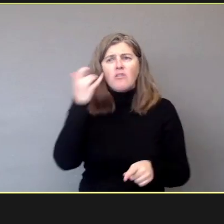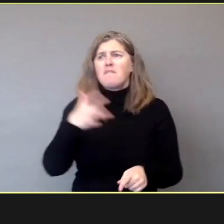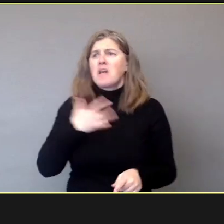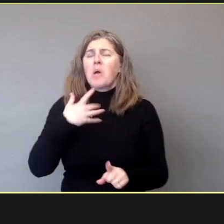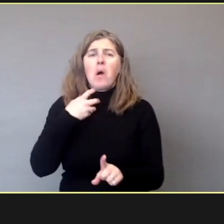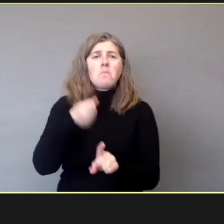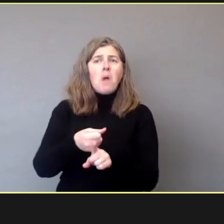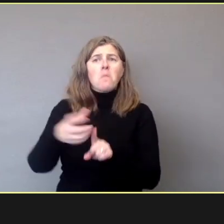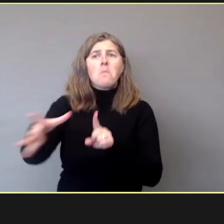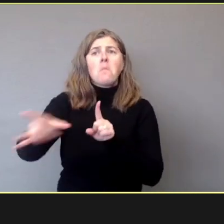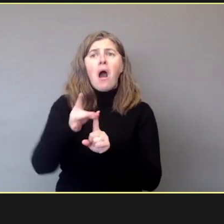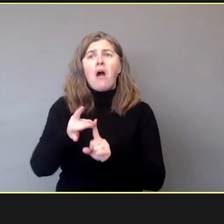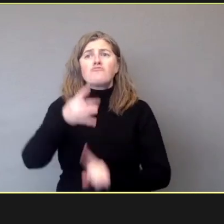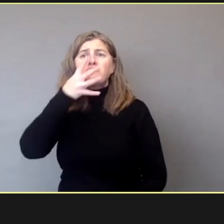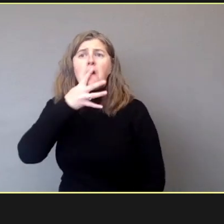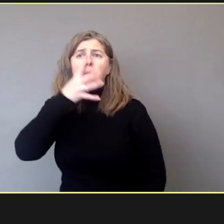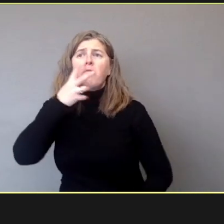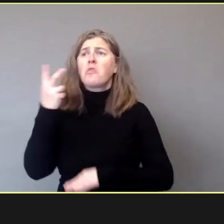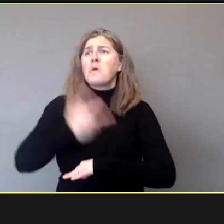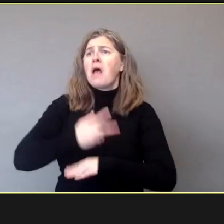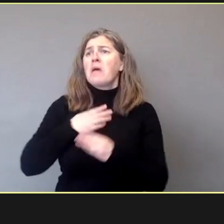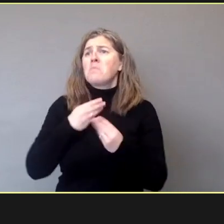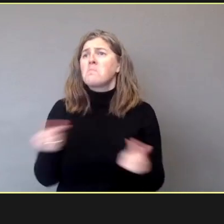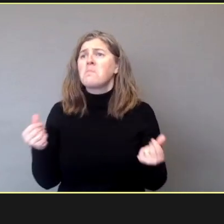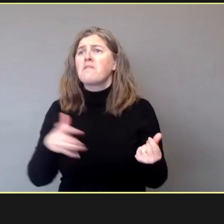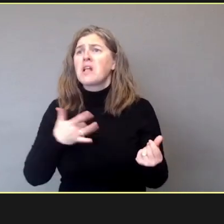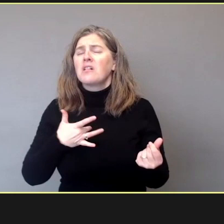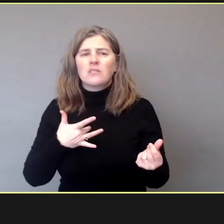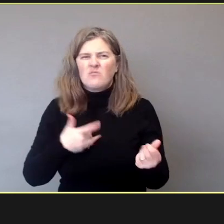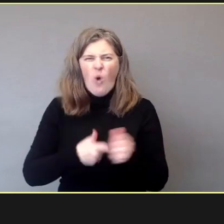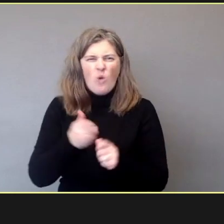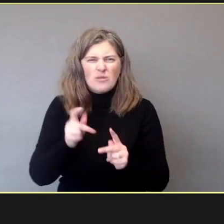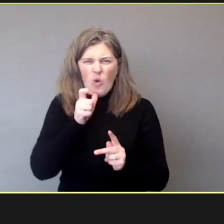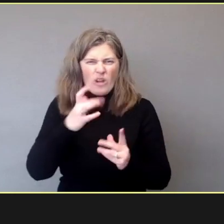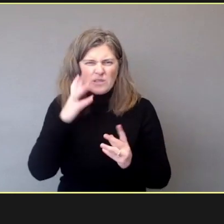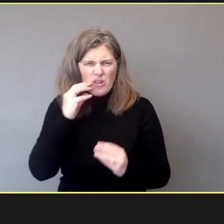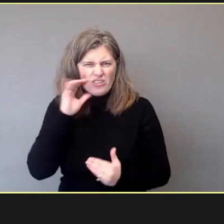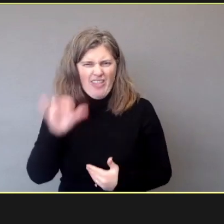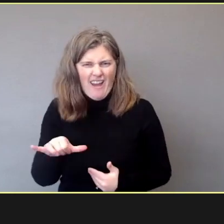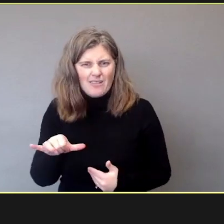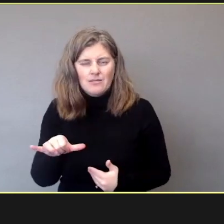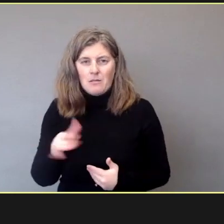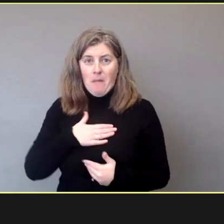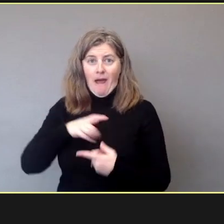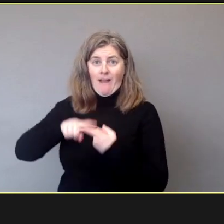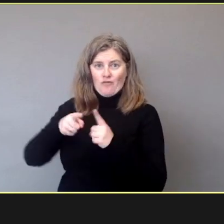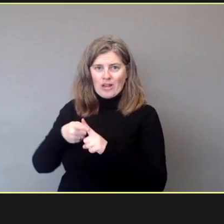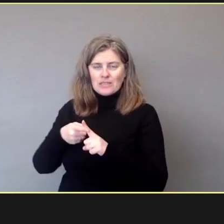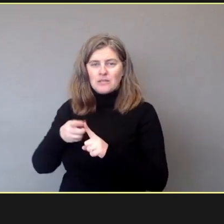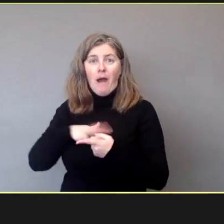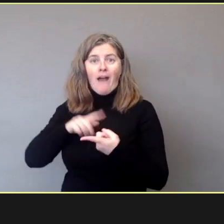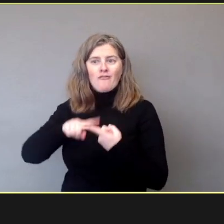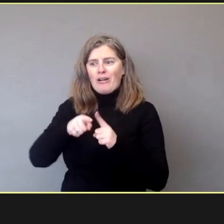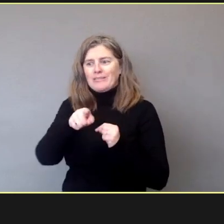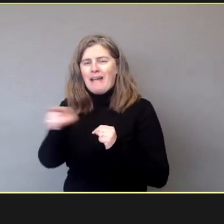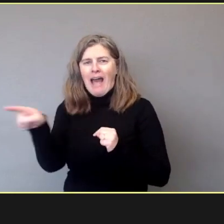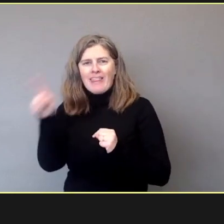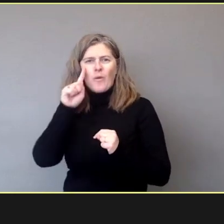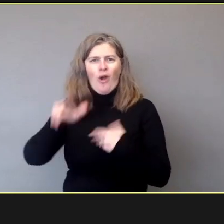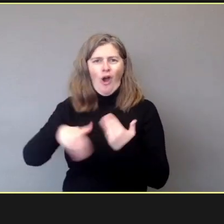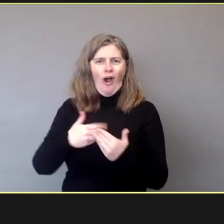what most people are experiencing. It still is all my friends. And I think, as I say, my friends, I think we're all in the